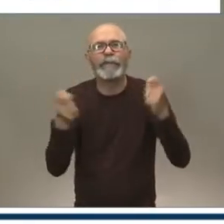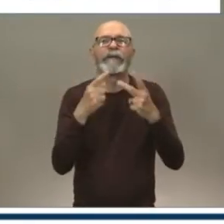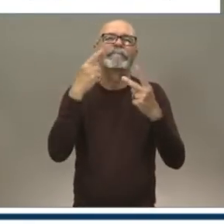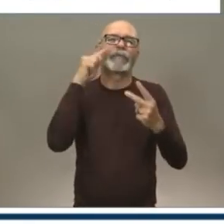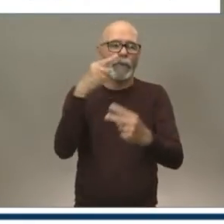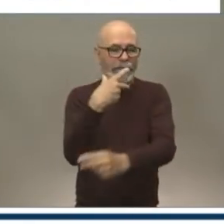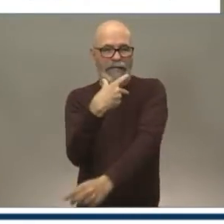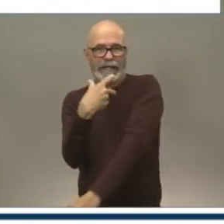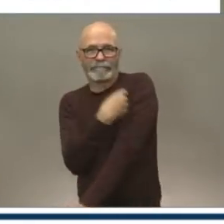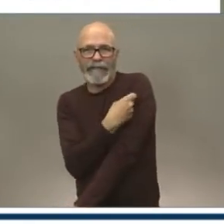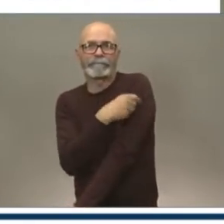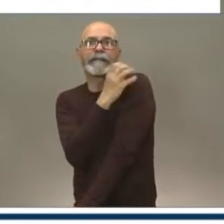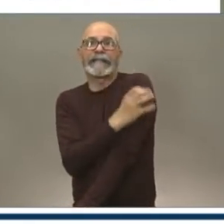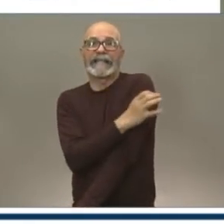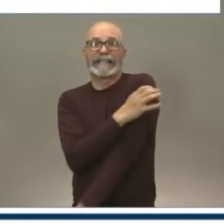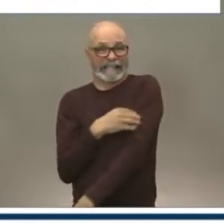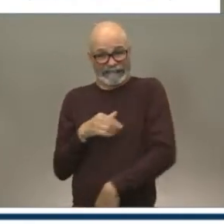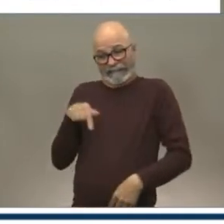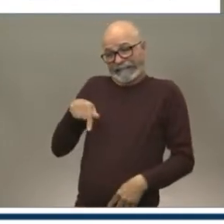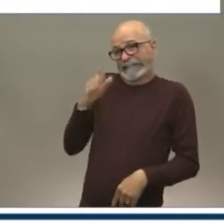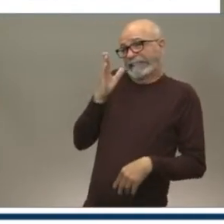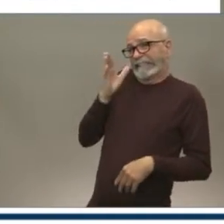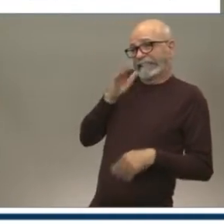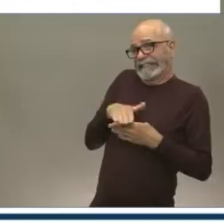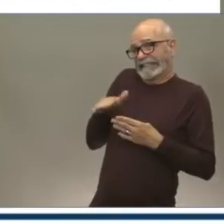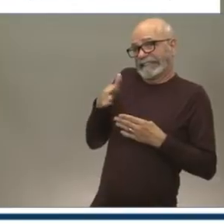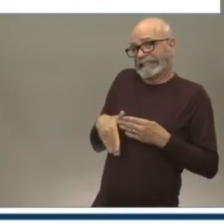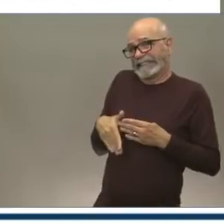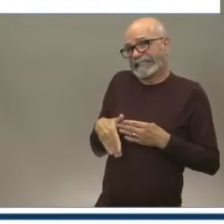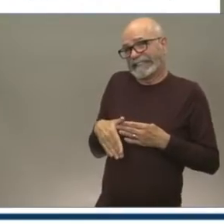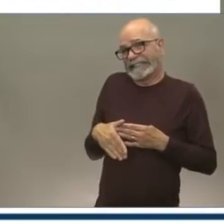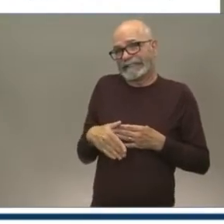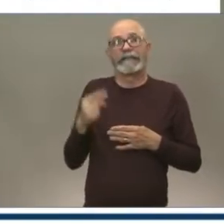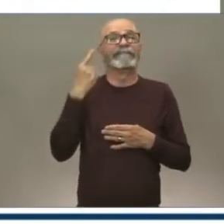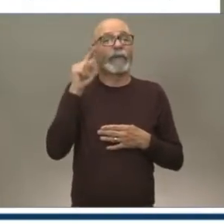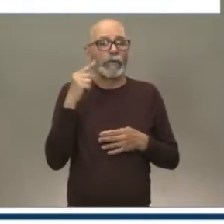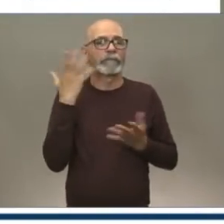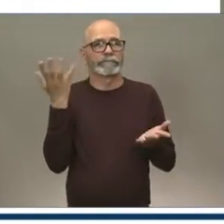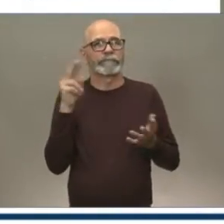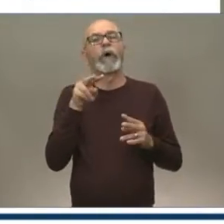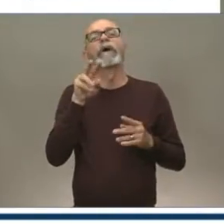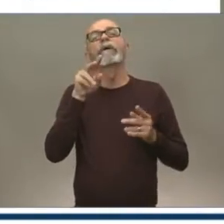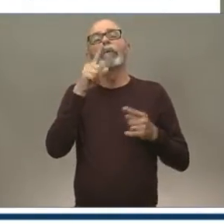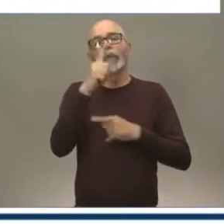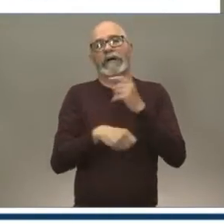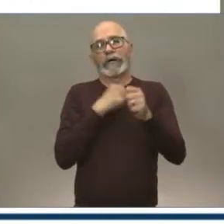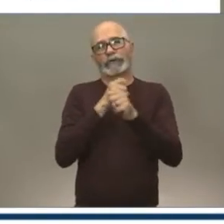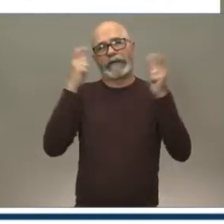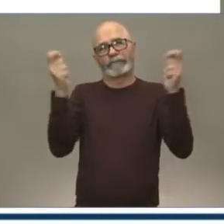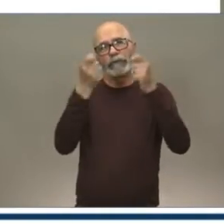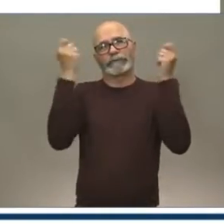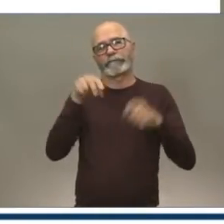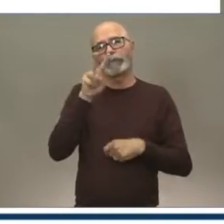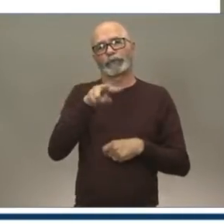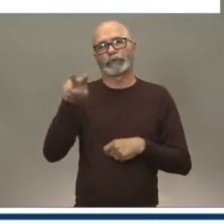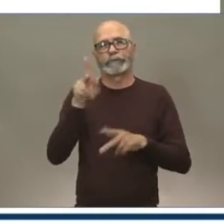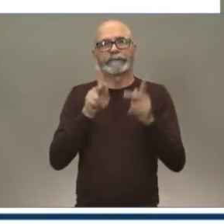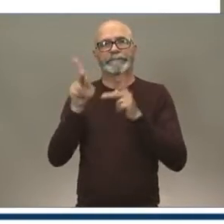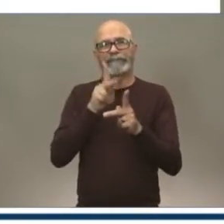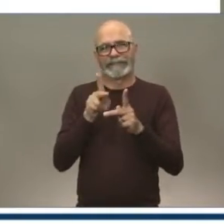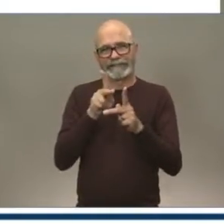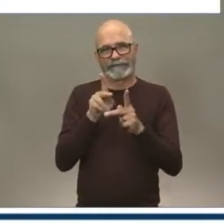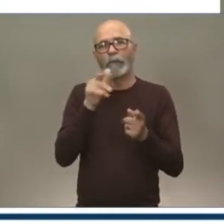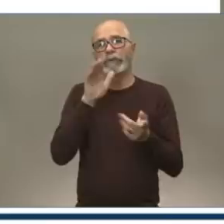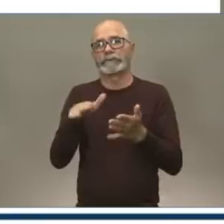weekend coming up, where we are reaching back to a year ago. A very challenging time, and those words of inspiration and hope are